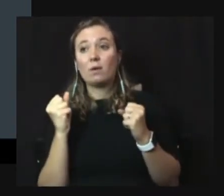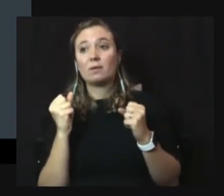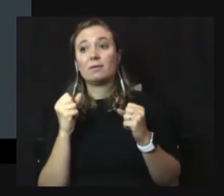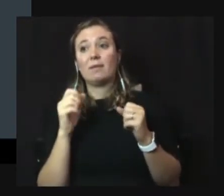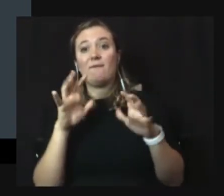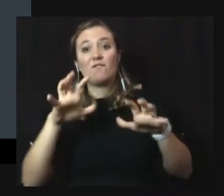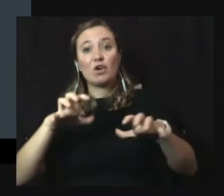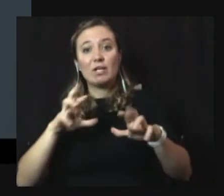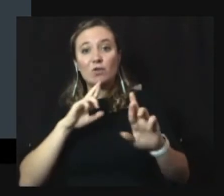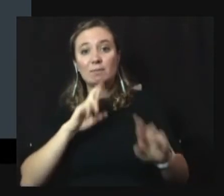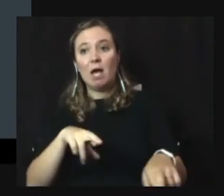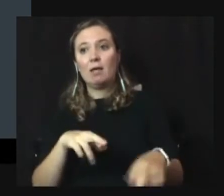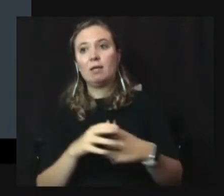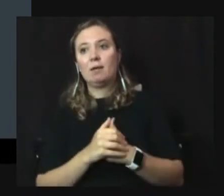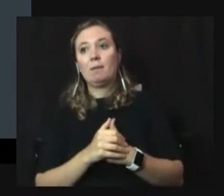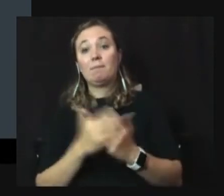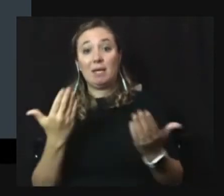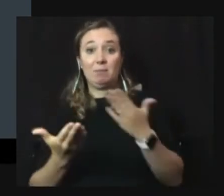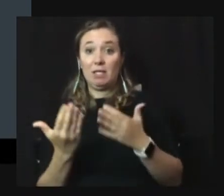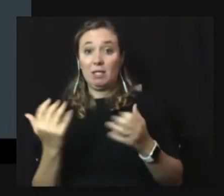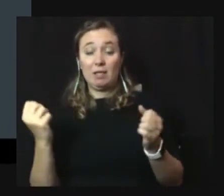Maybe that's called a refrigerator mother.